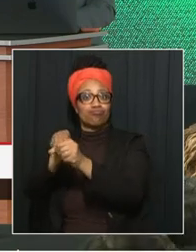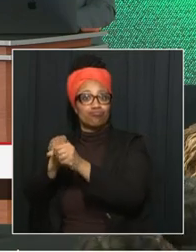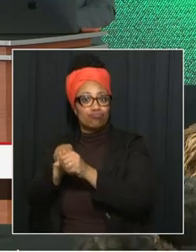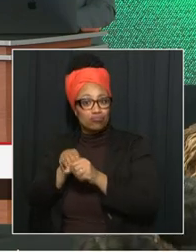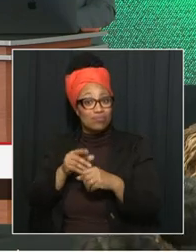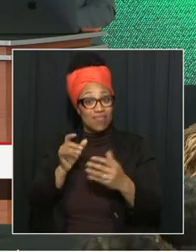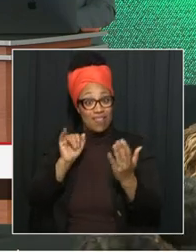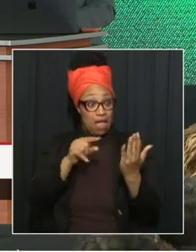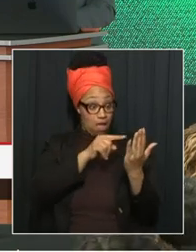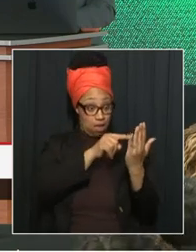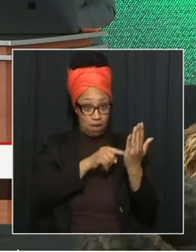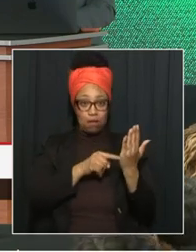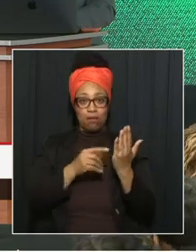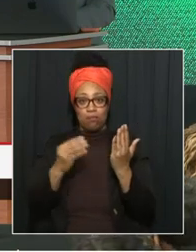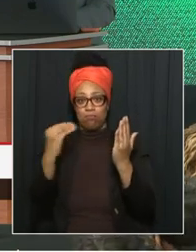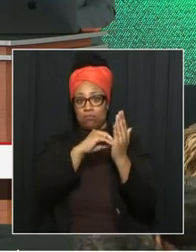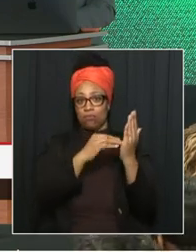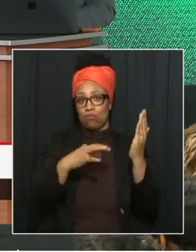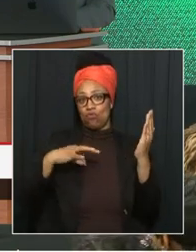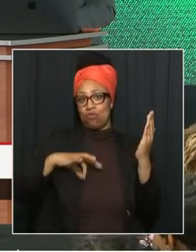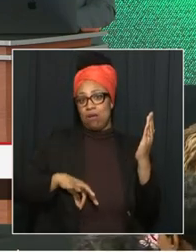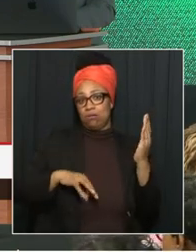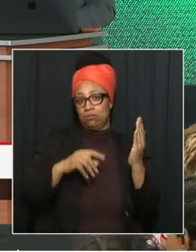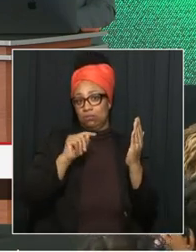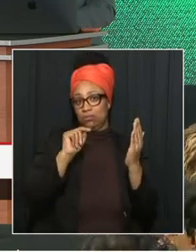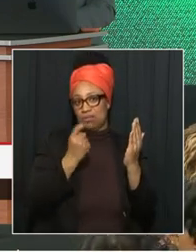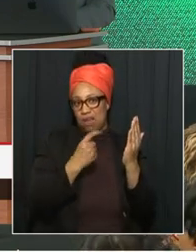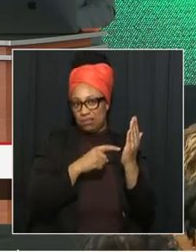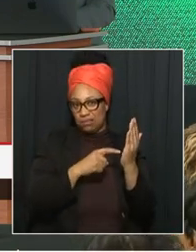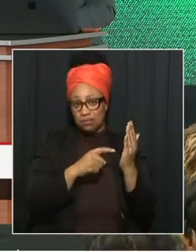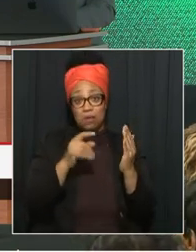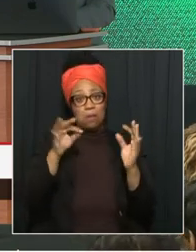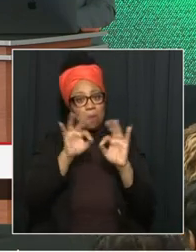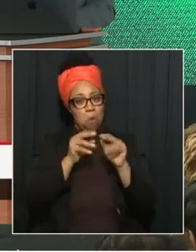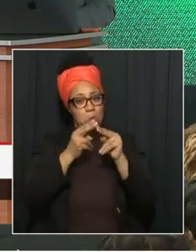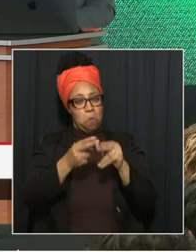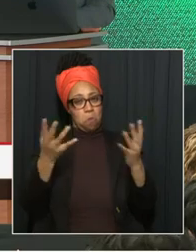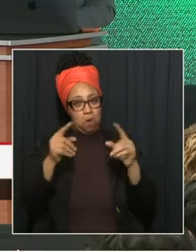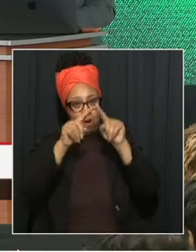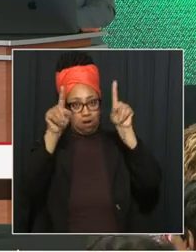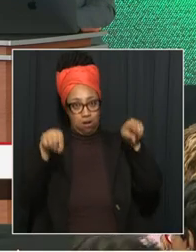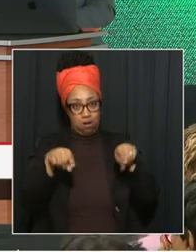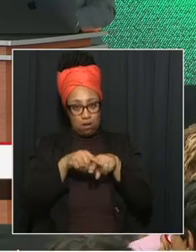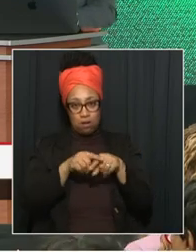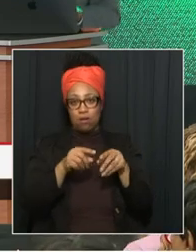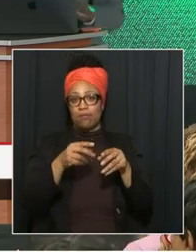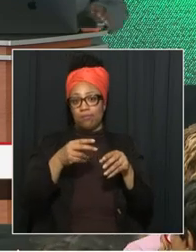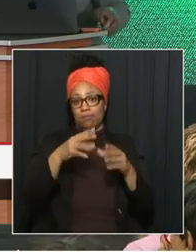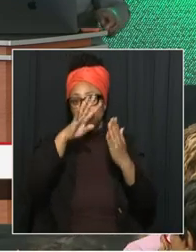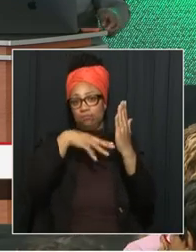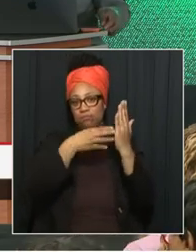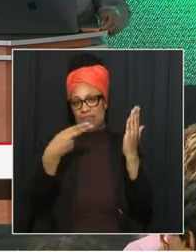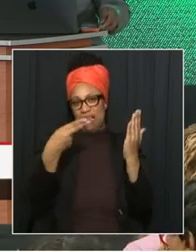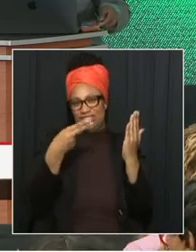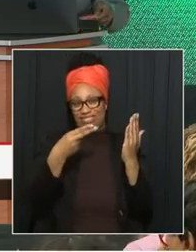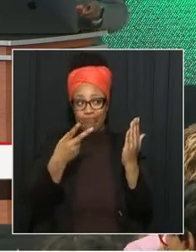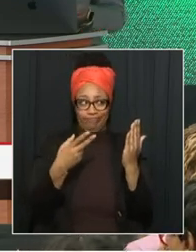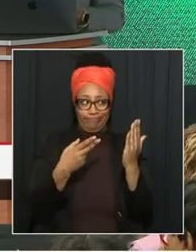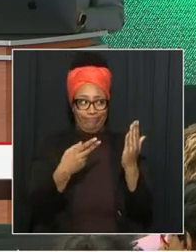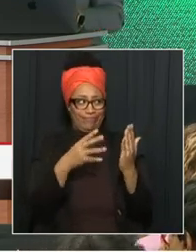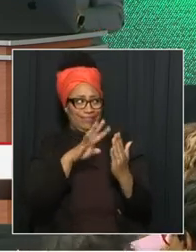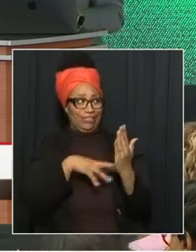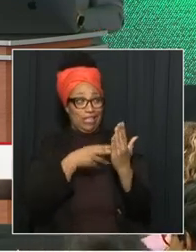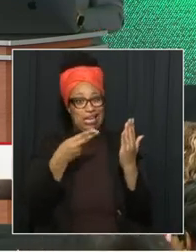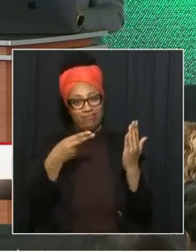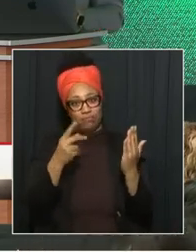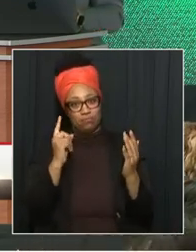property tax you pay. It's called Schedule H. That's the name of the form. It's a terrible name. We should name it something catchier. But I always encourage